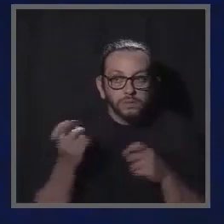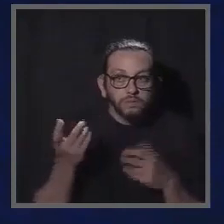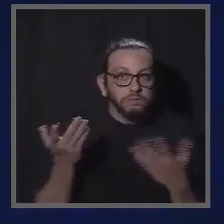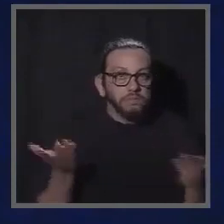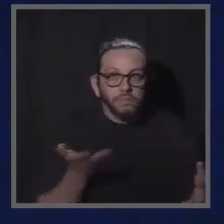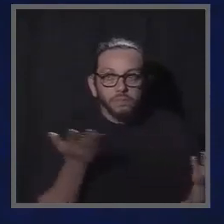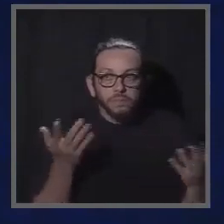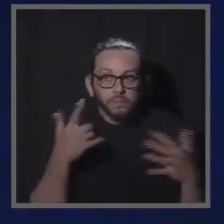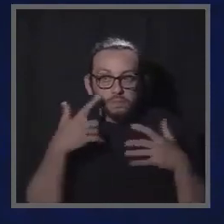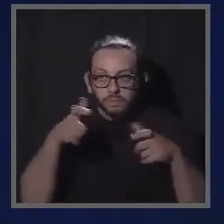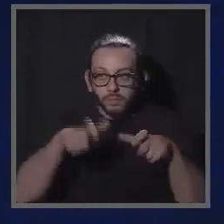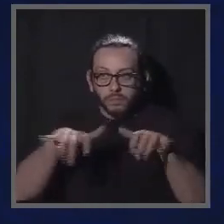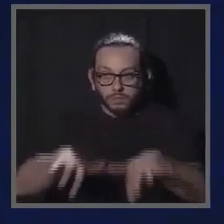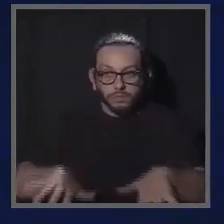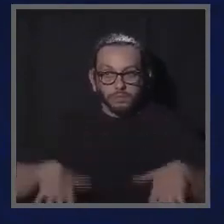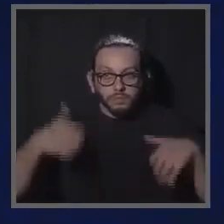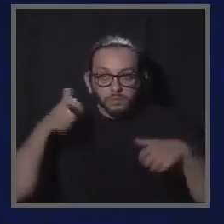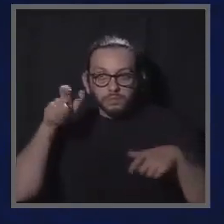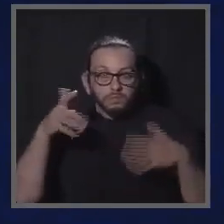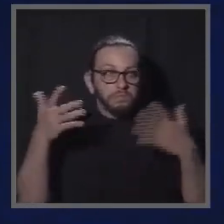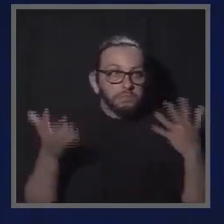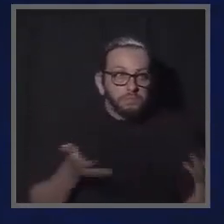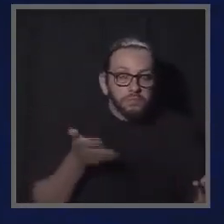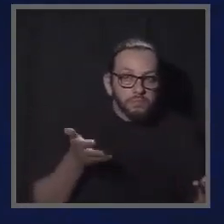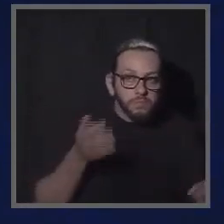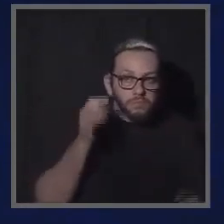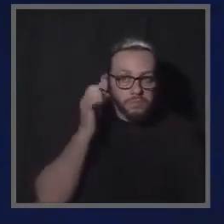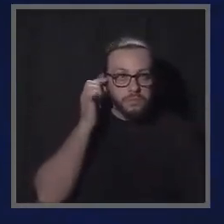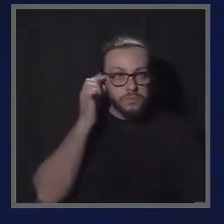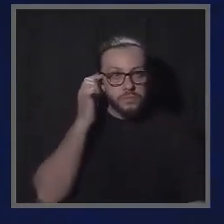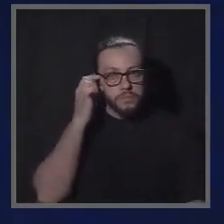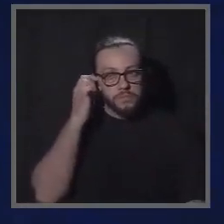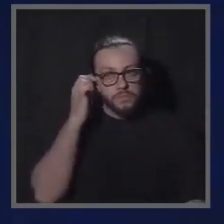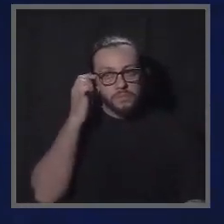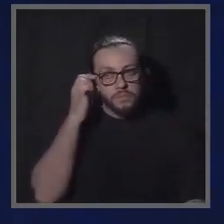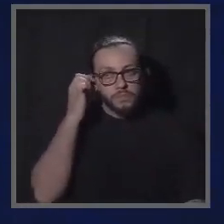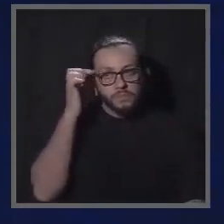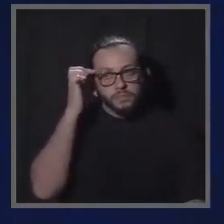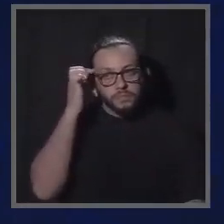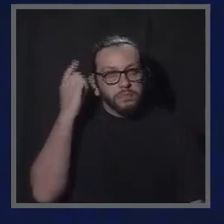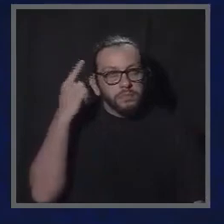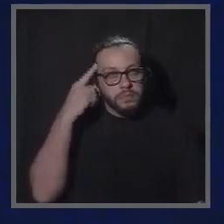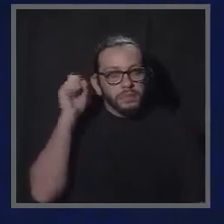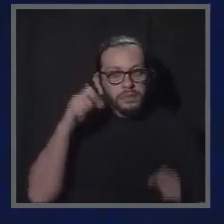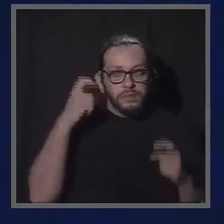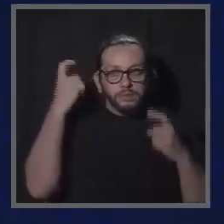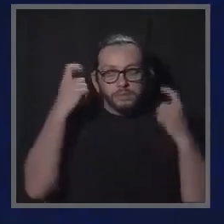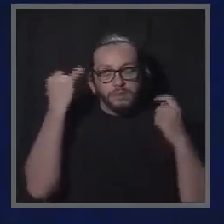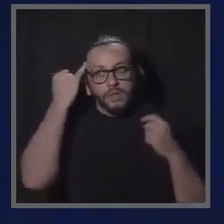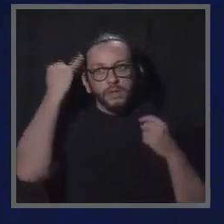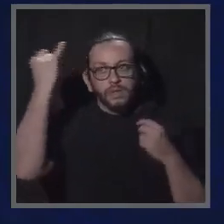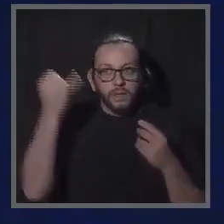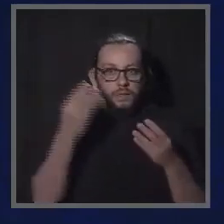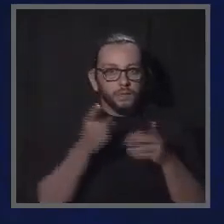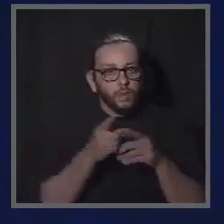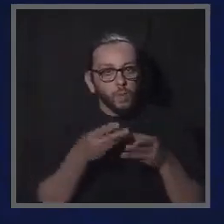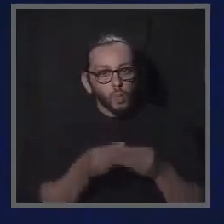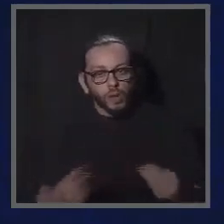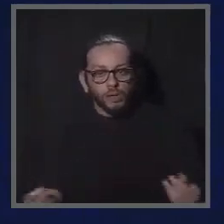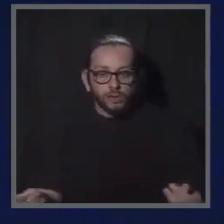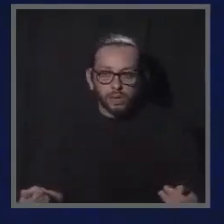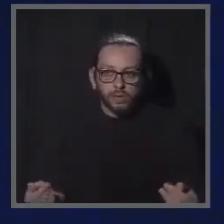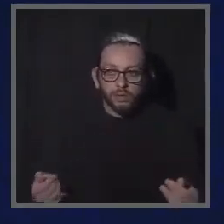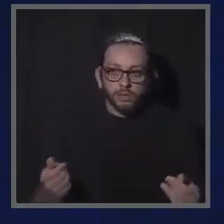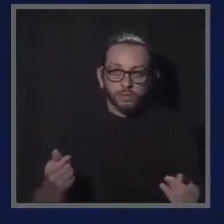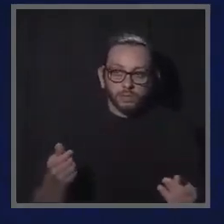surgiram. Otherwise, I will maybe let Sarah and Jonathan reflect on the idea of quality, something that the Porto Santo Charter